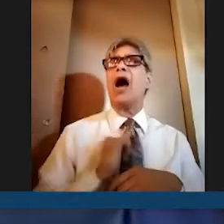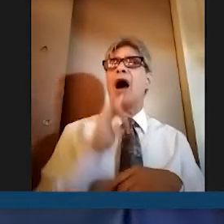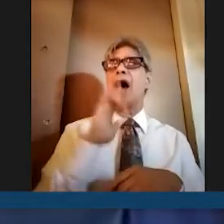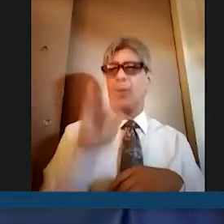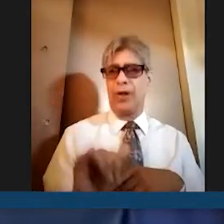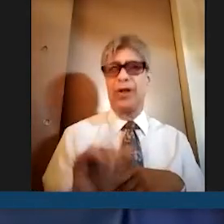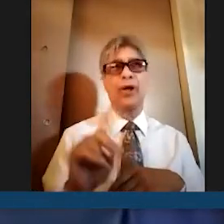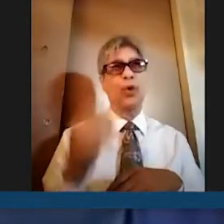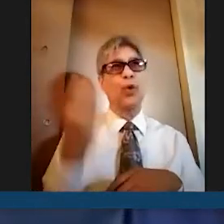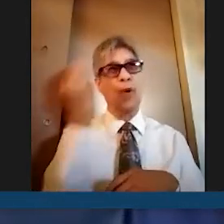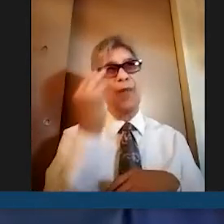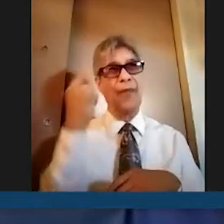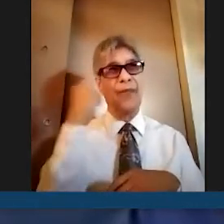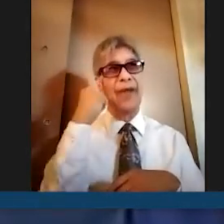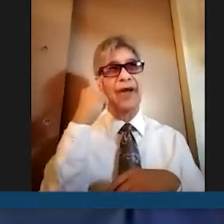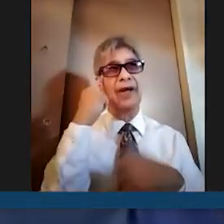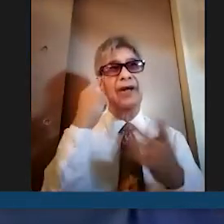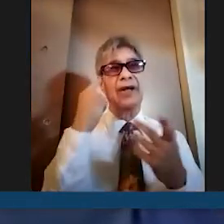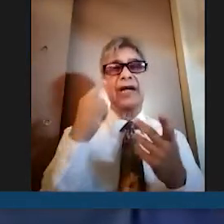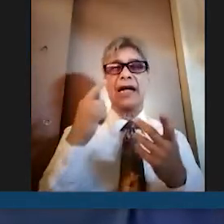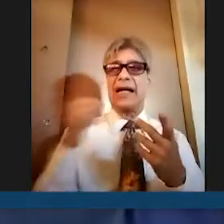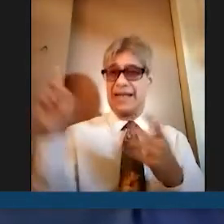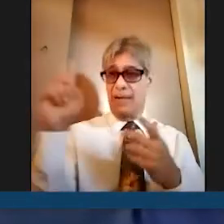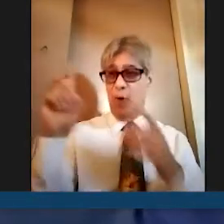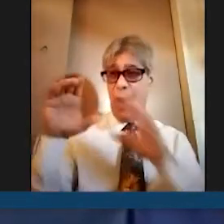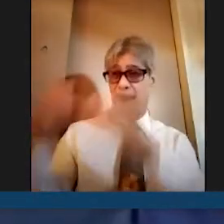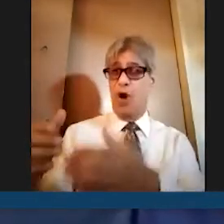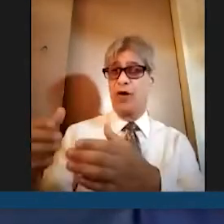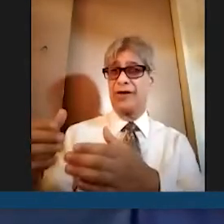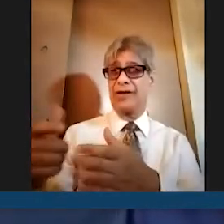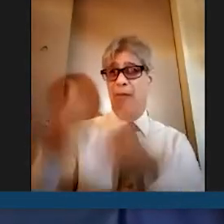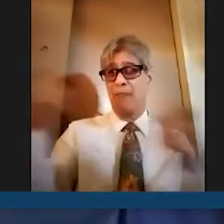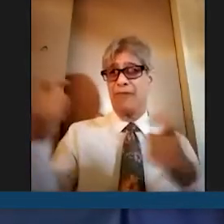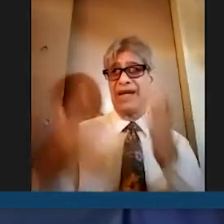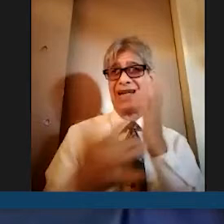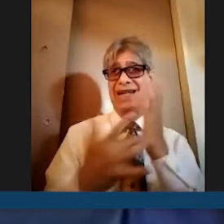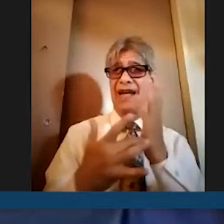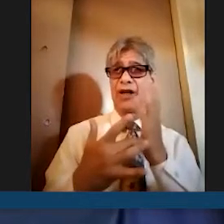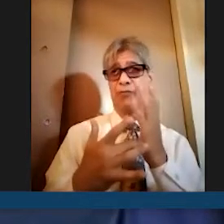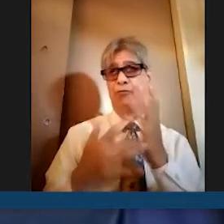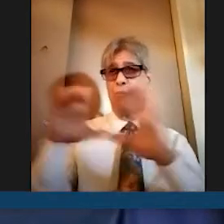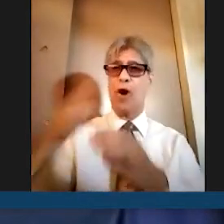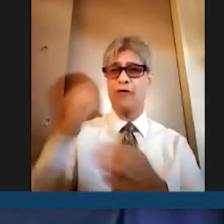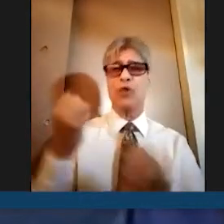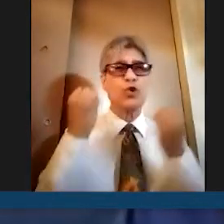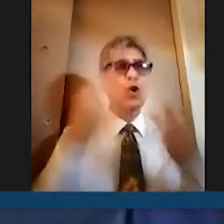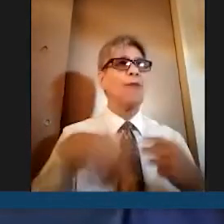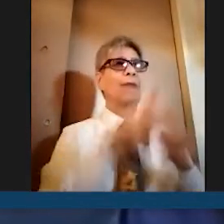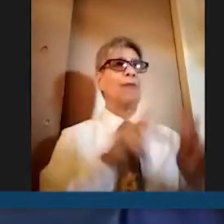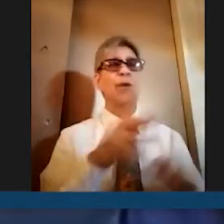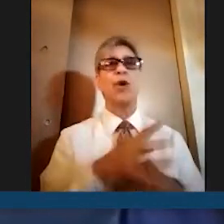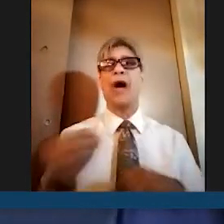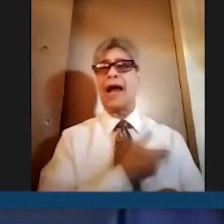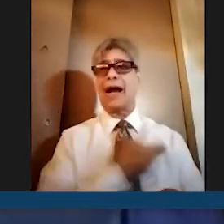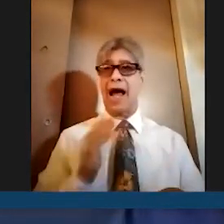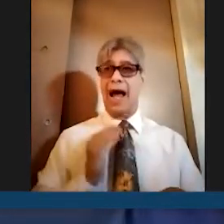think that the Democratic Party is a big tent party for so many different people, and our